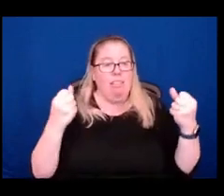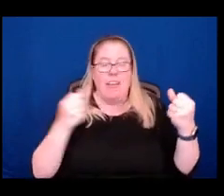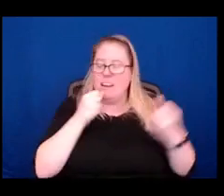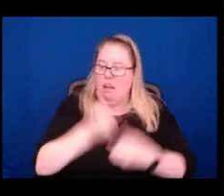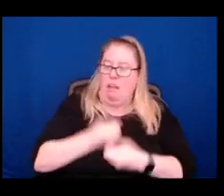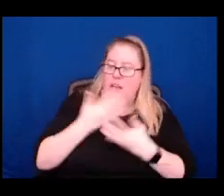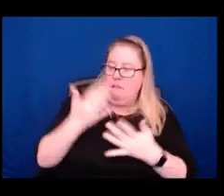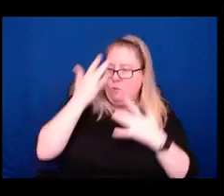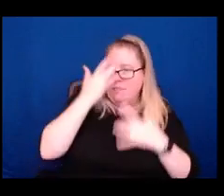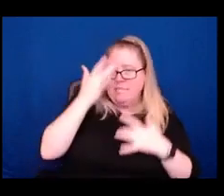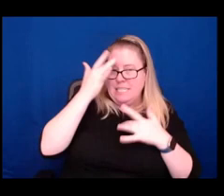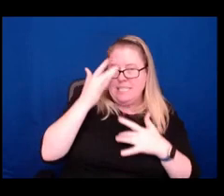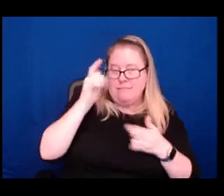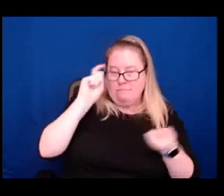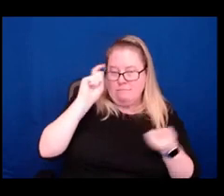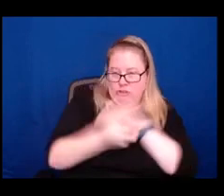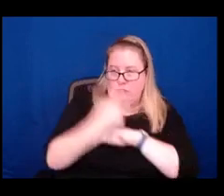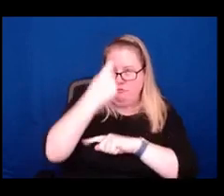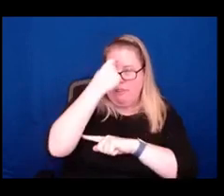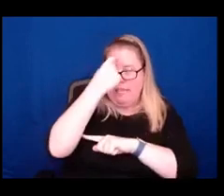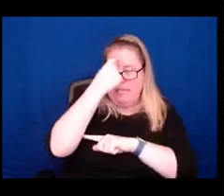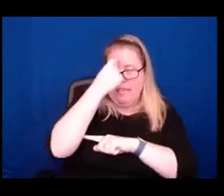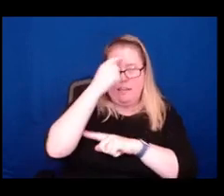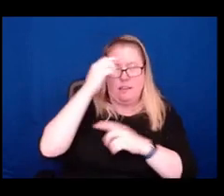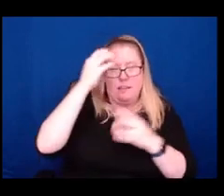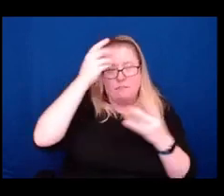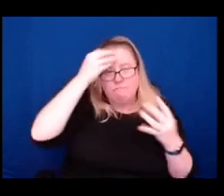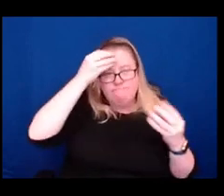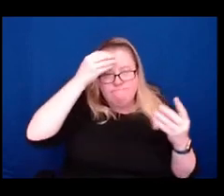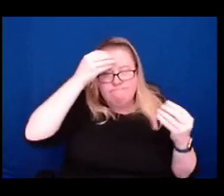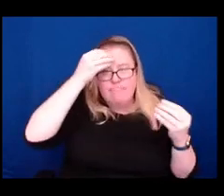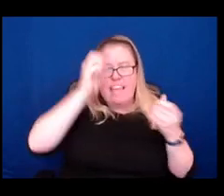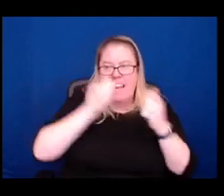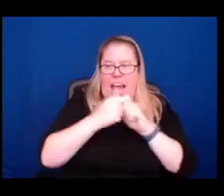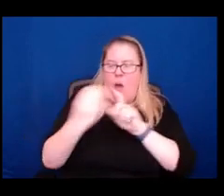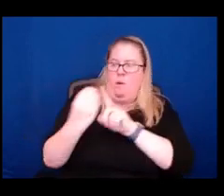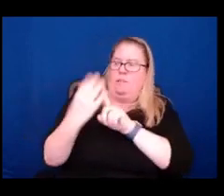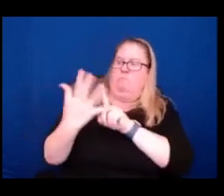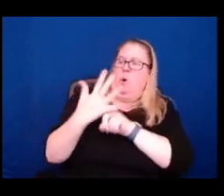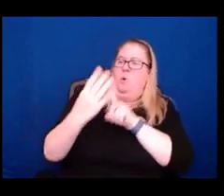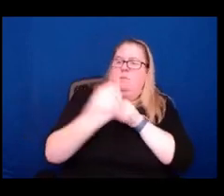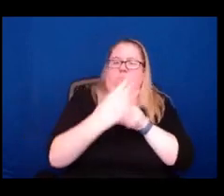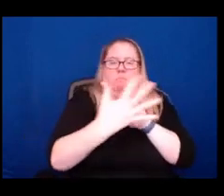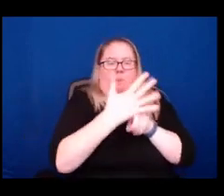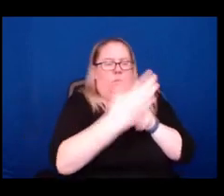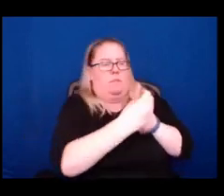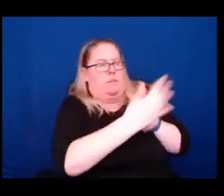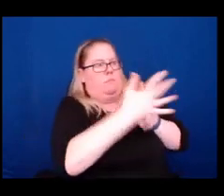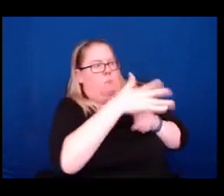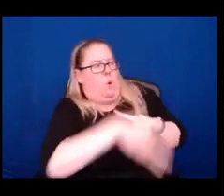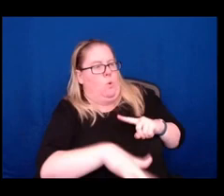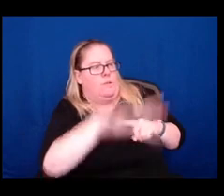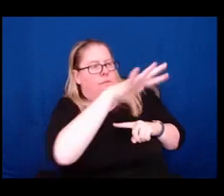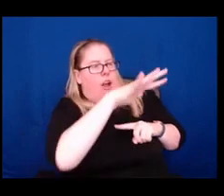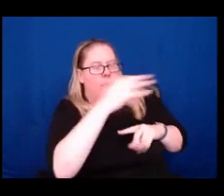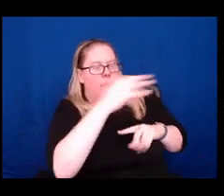just by changing our thinking and changing the things that we expose ourselves to in the environment and the types of food we eat.